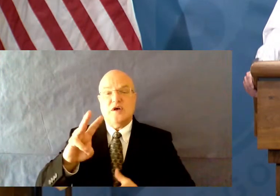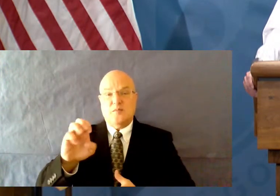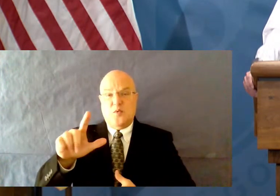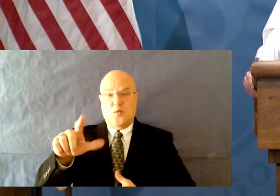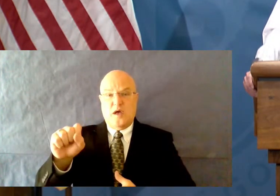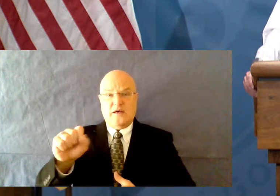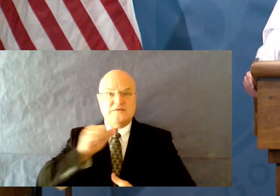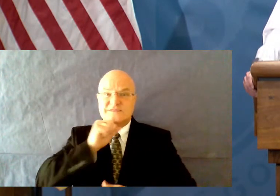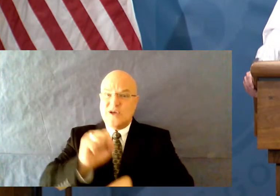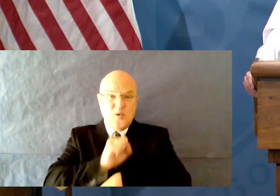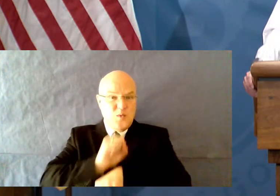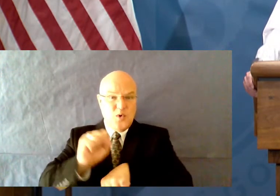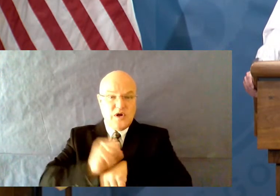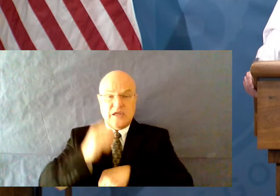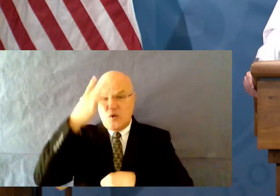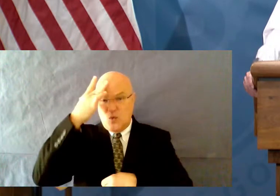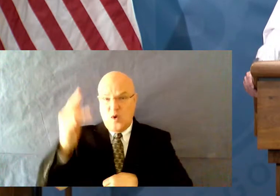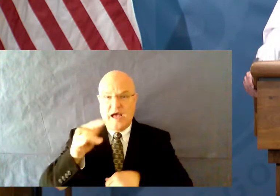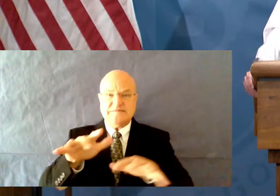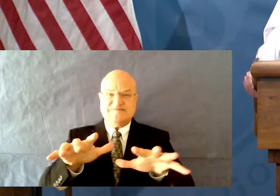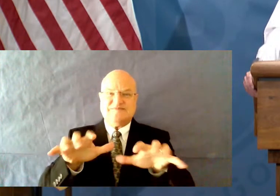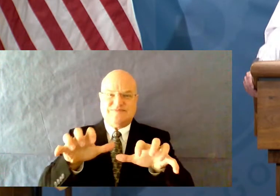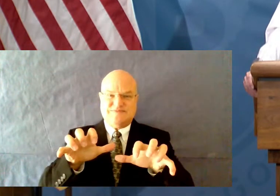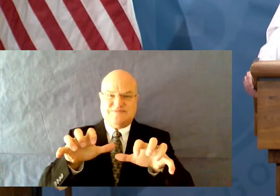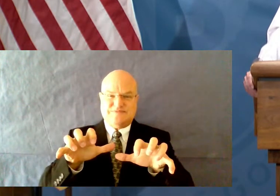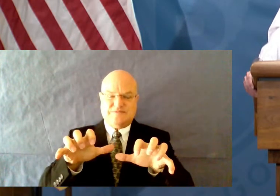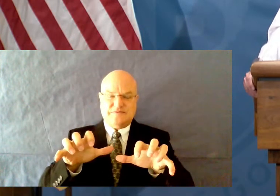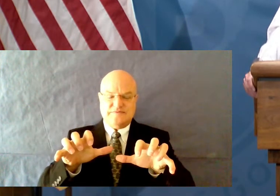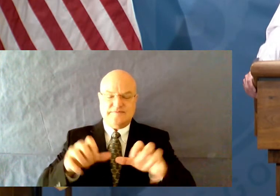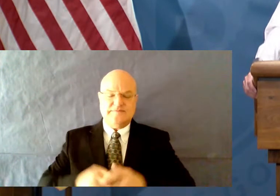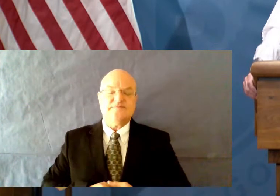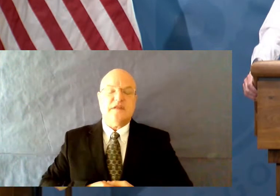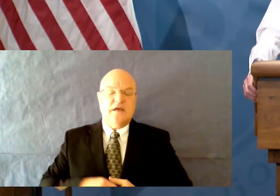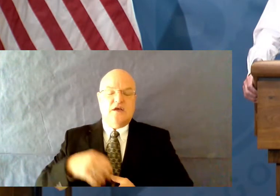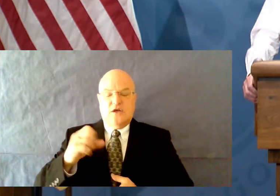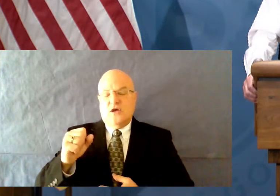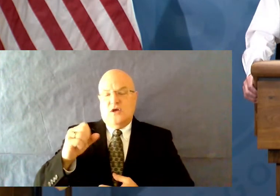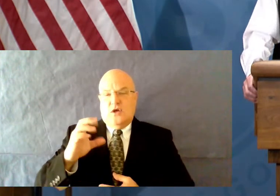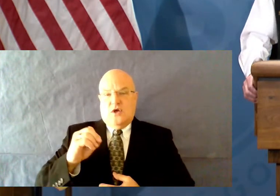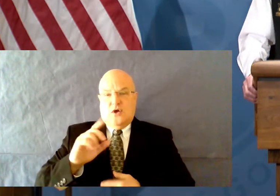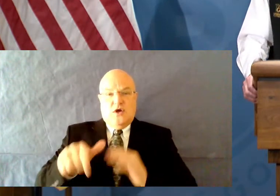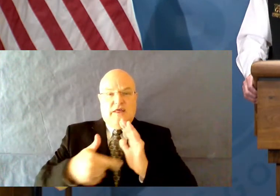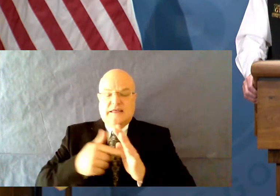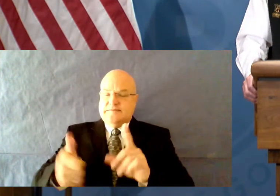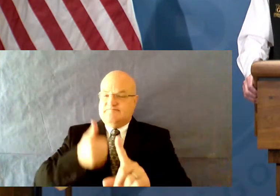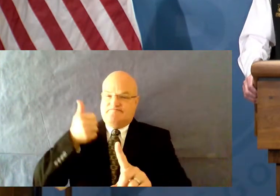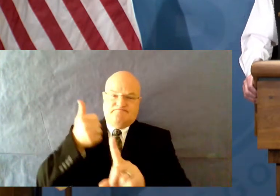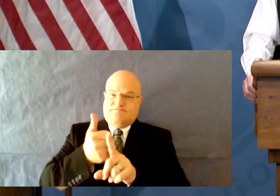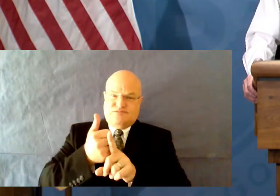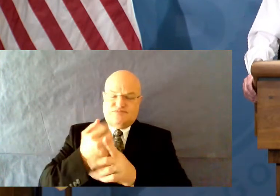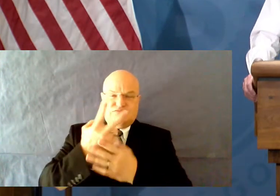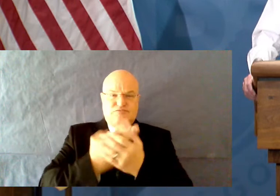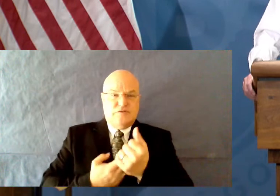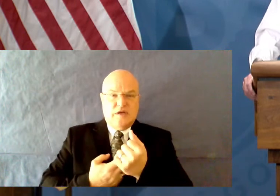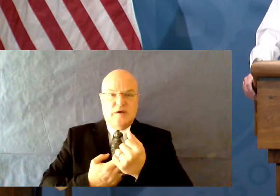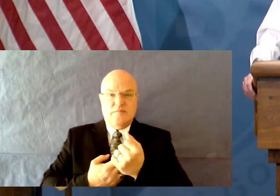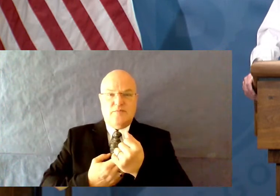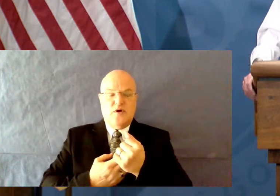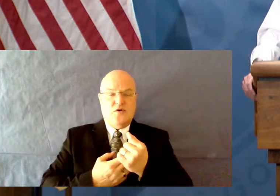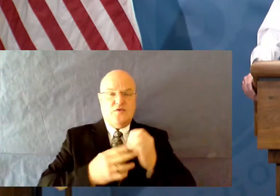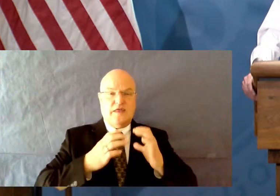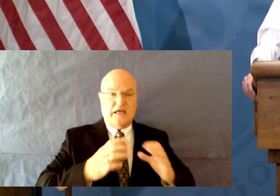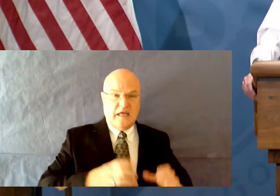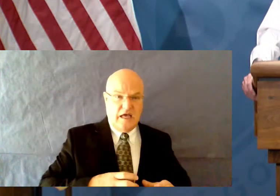inoperable because of the freezing temperatures. And so this has impacted both customers at